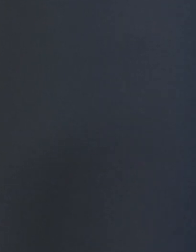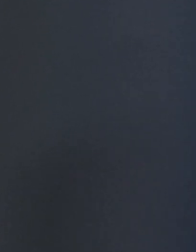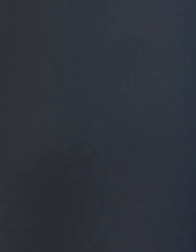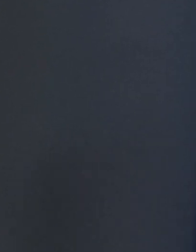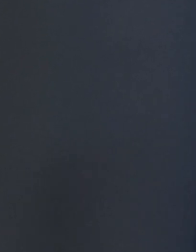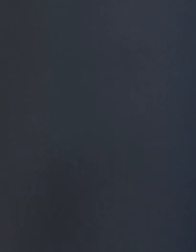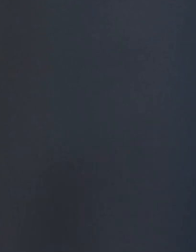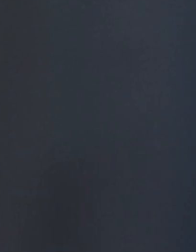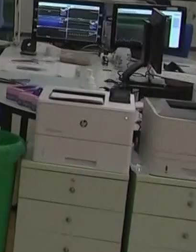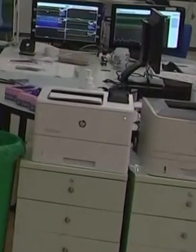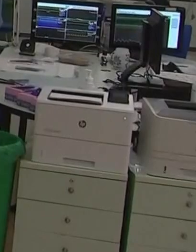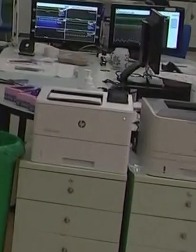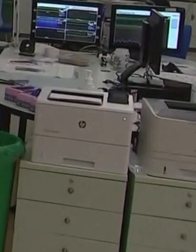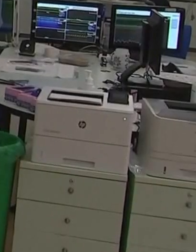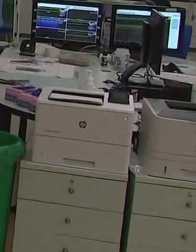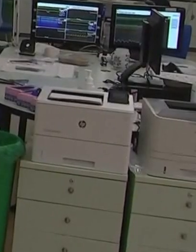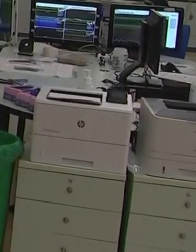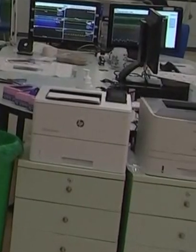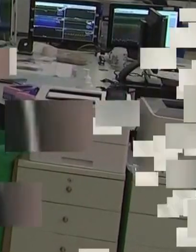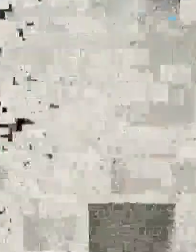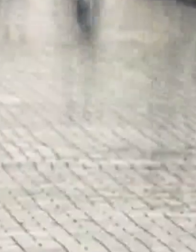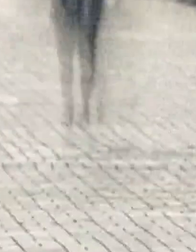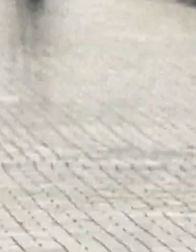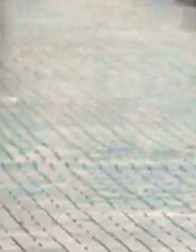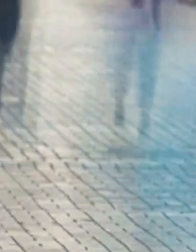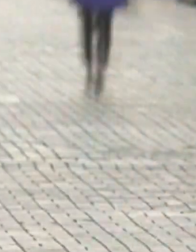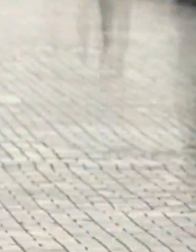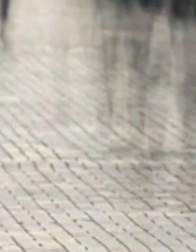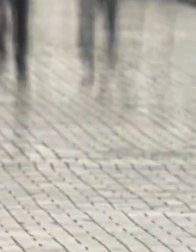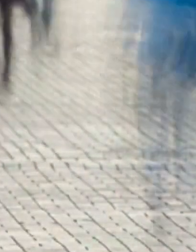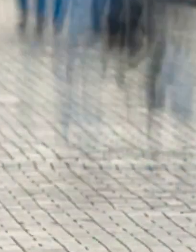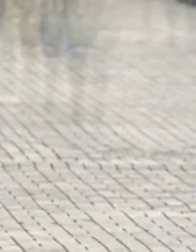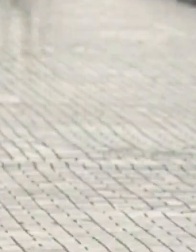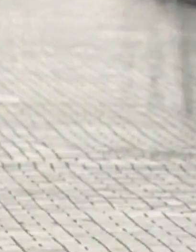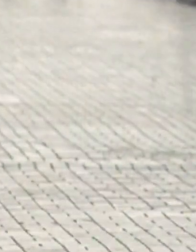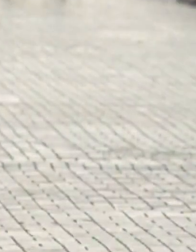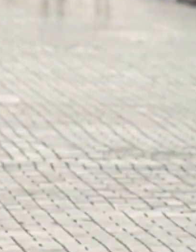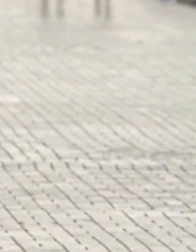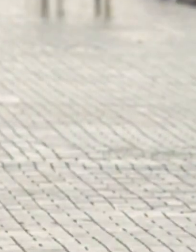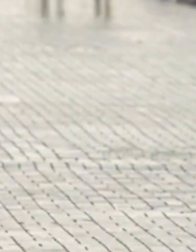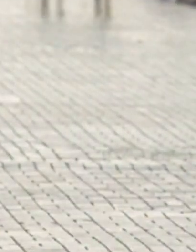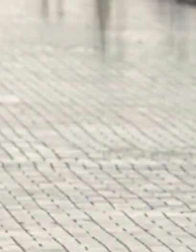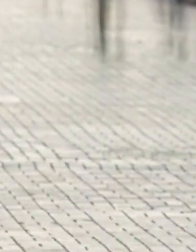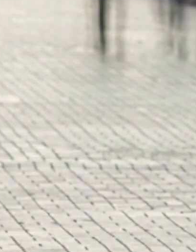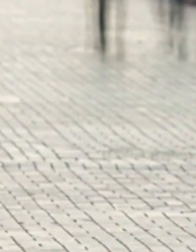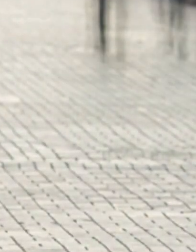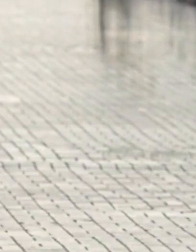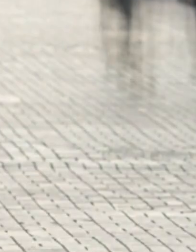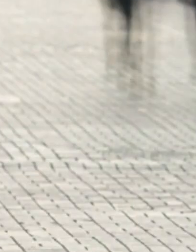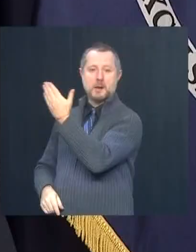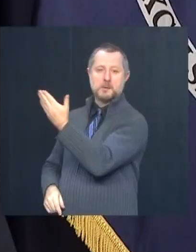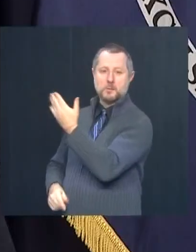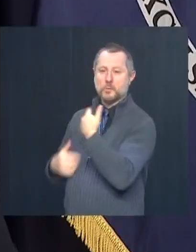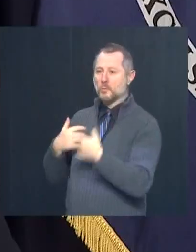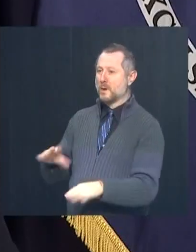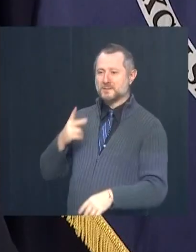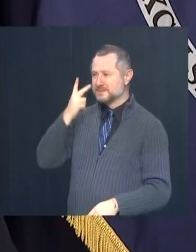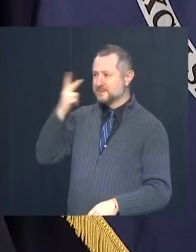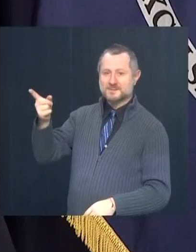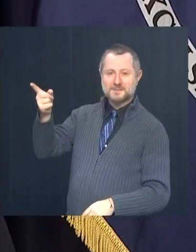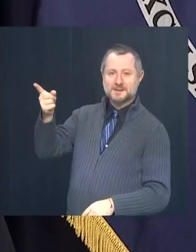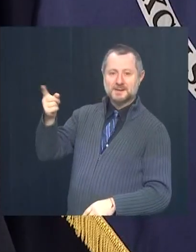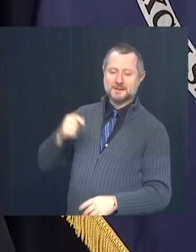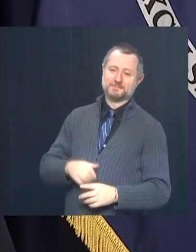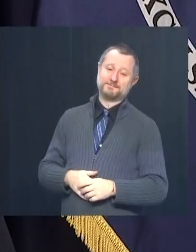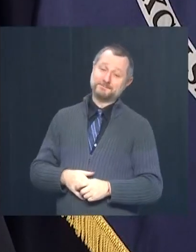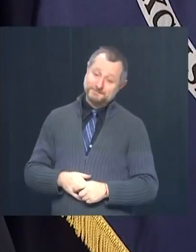critical hospital capacity, which is 90%, your region will close down and go into a red zone. If you are